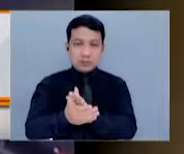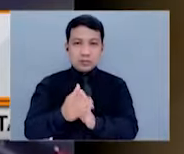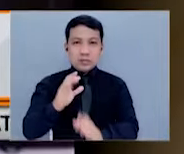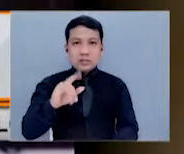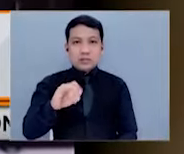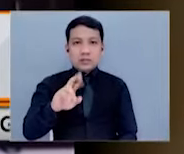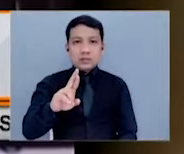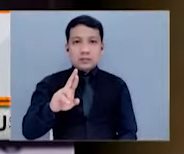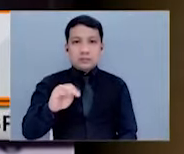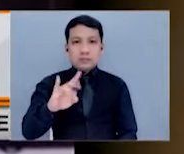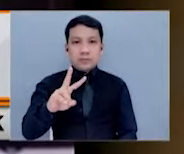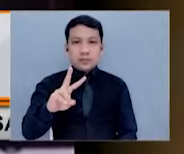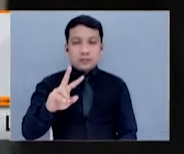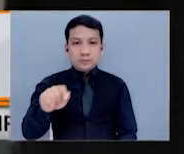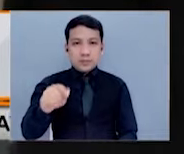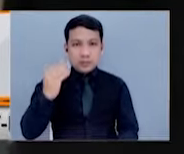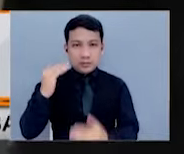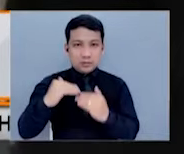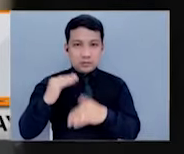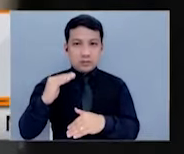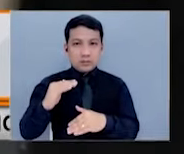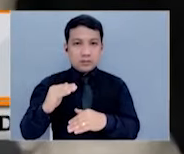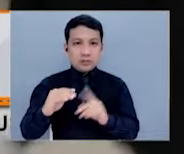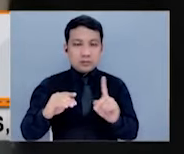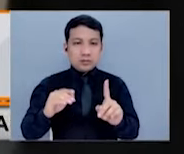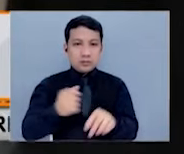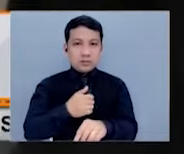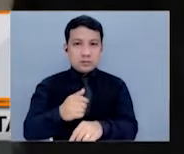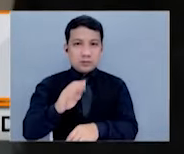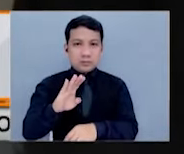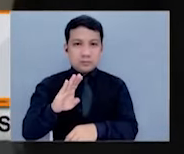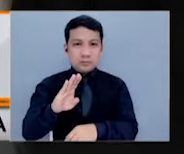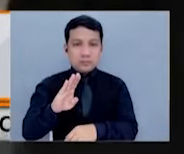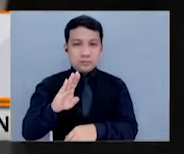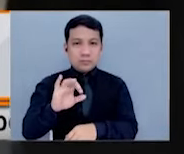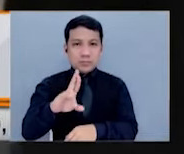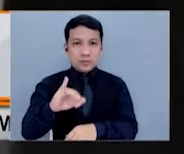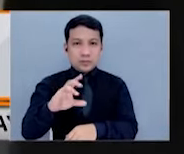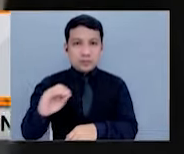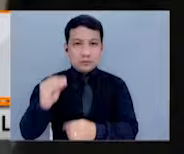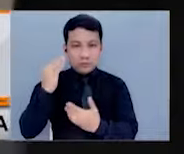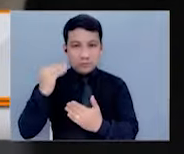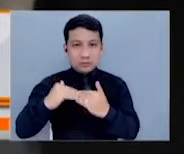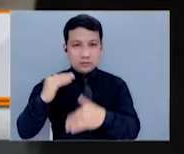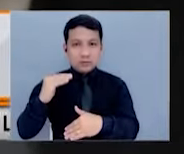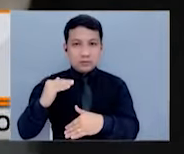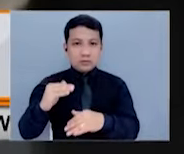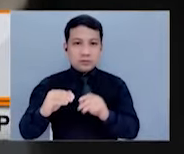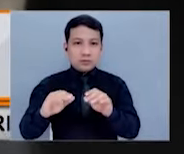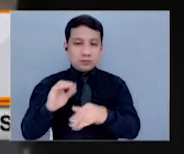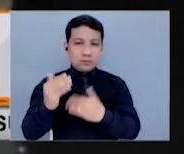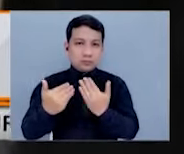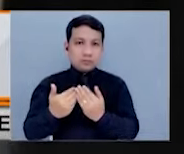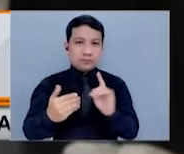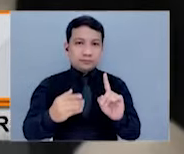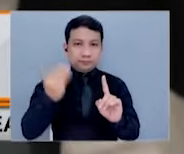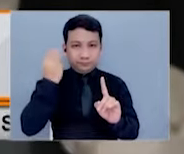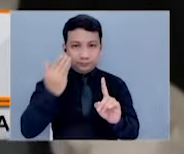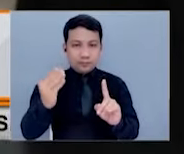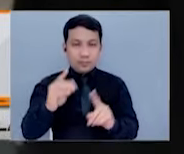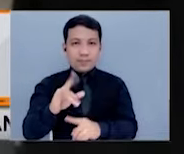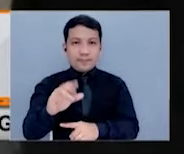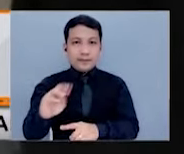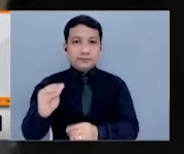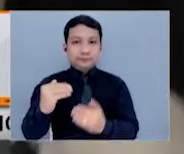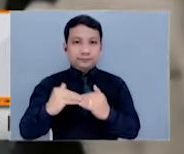McPhee. Pati na rin si Back at One singer Brian McKnight, kasama pa ang All for One. Excited na si David dahil para sa